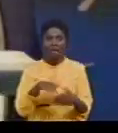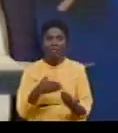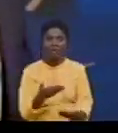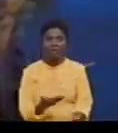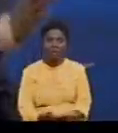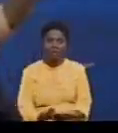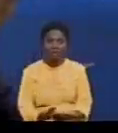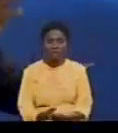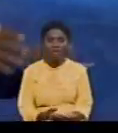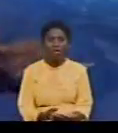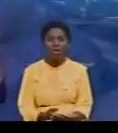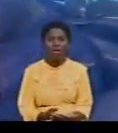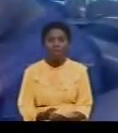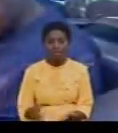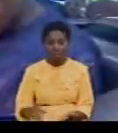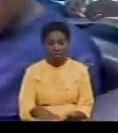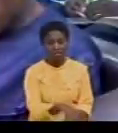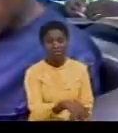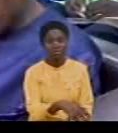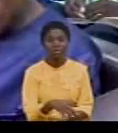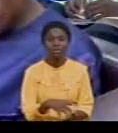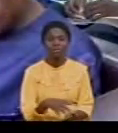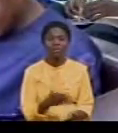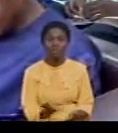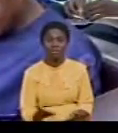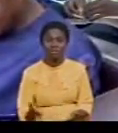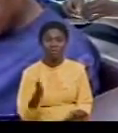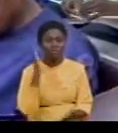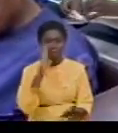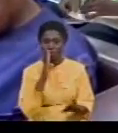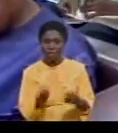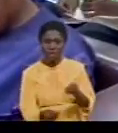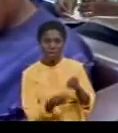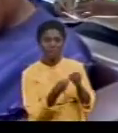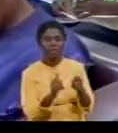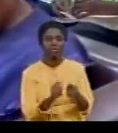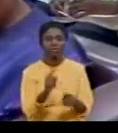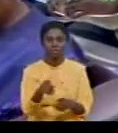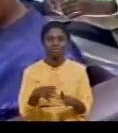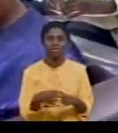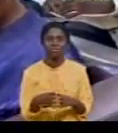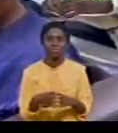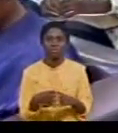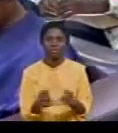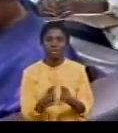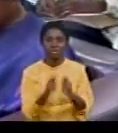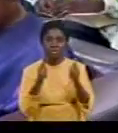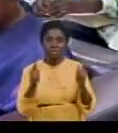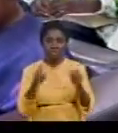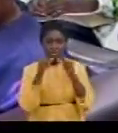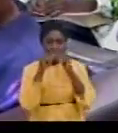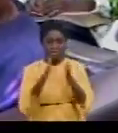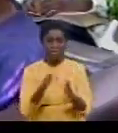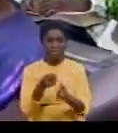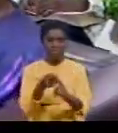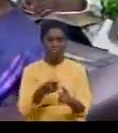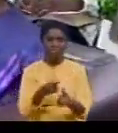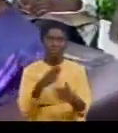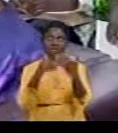and all these things shall be added unto you. Great blessings from